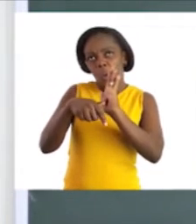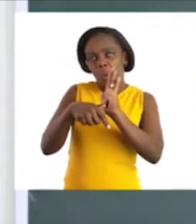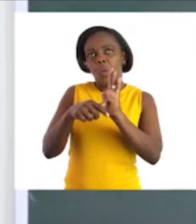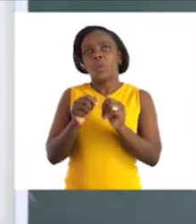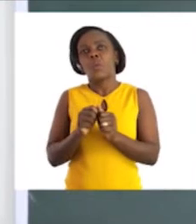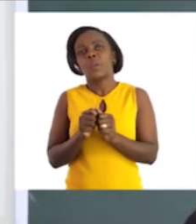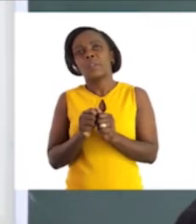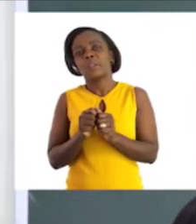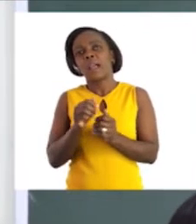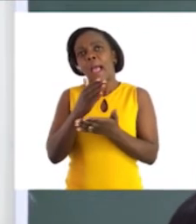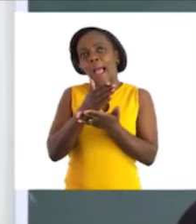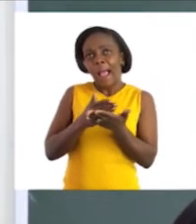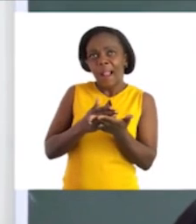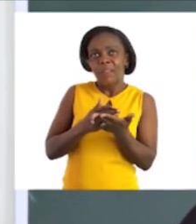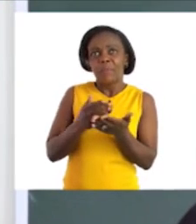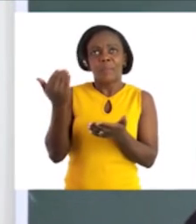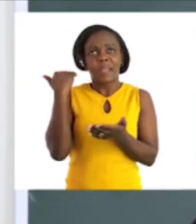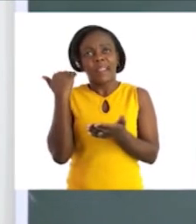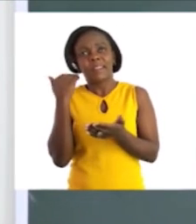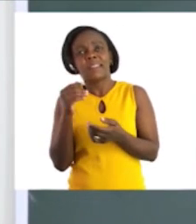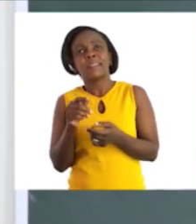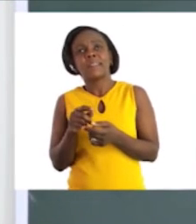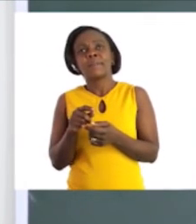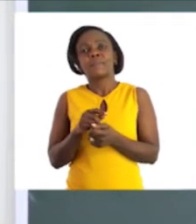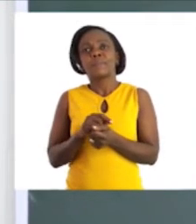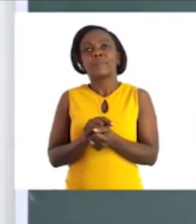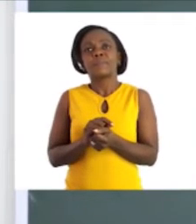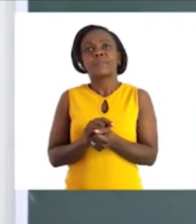to? Okay, so